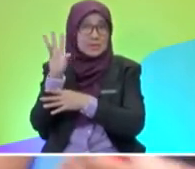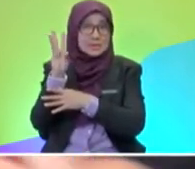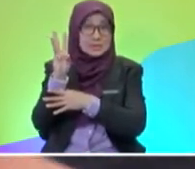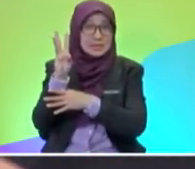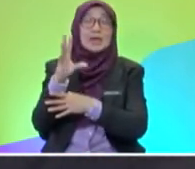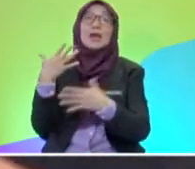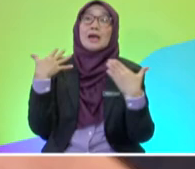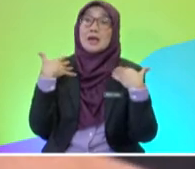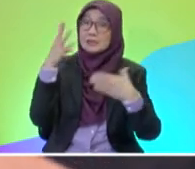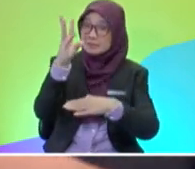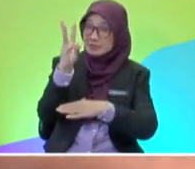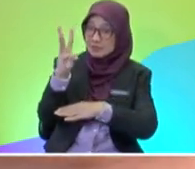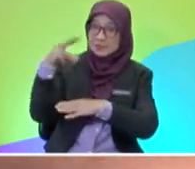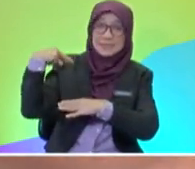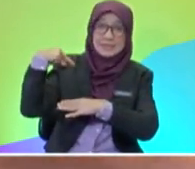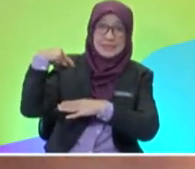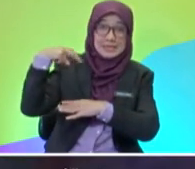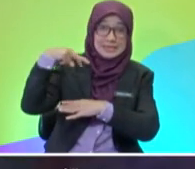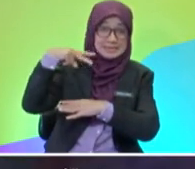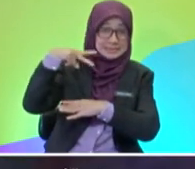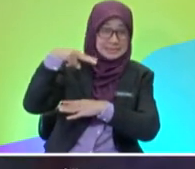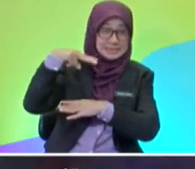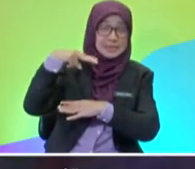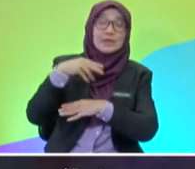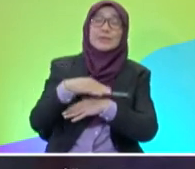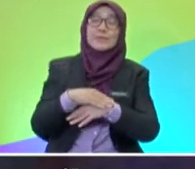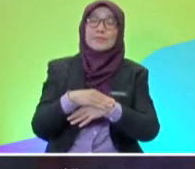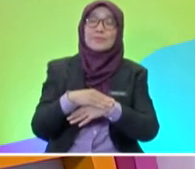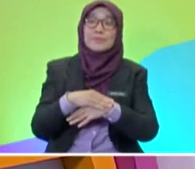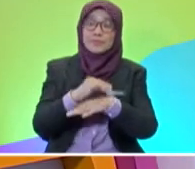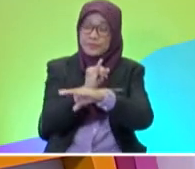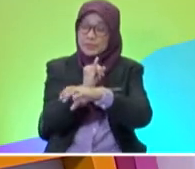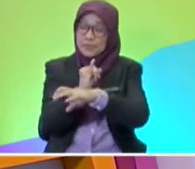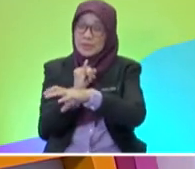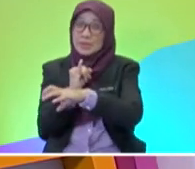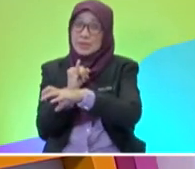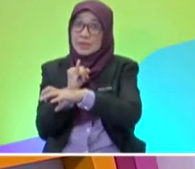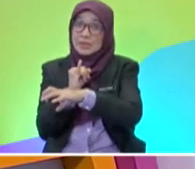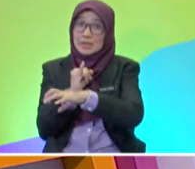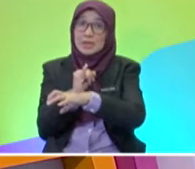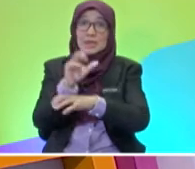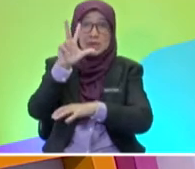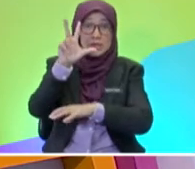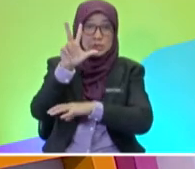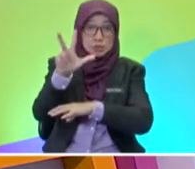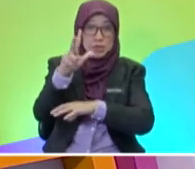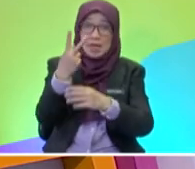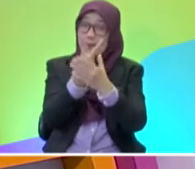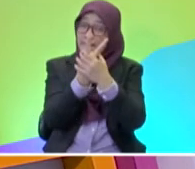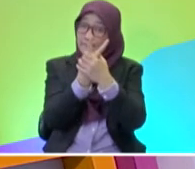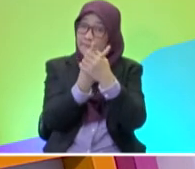1, 2, 3, 4, 5, 6. Six legs. Okay. Insects have three pairs of legs,